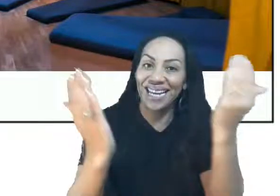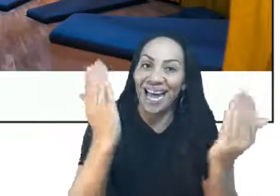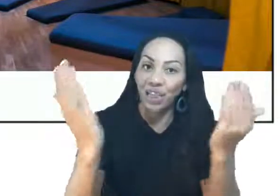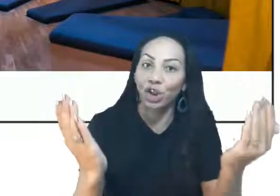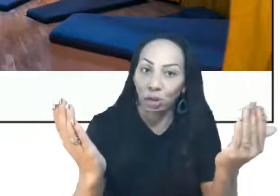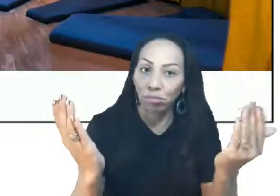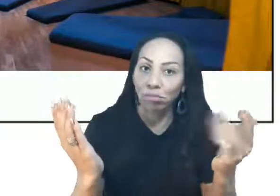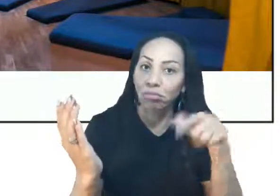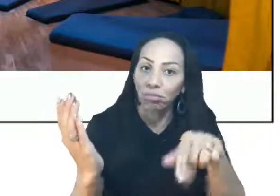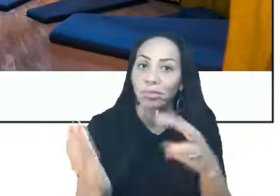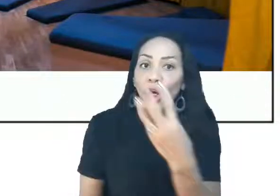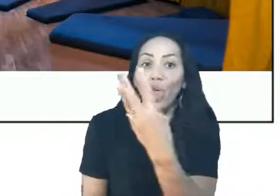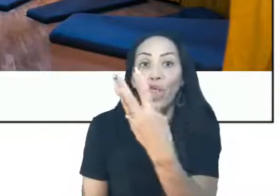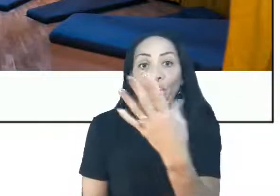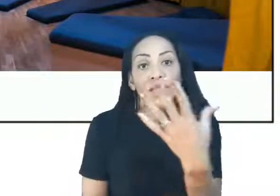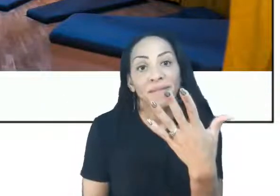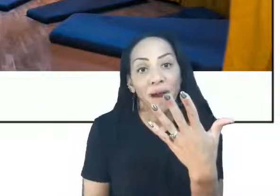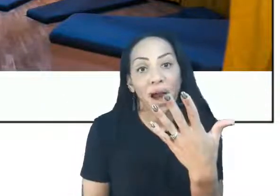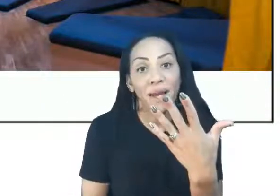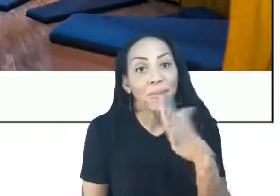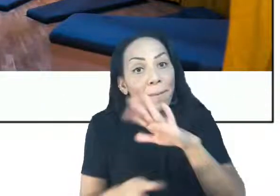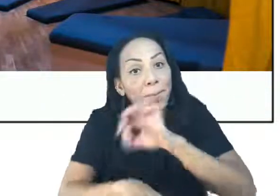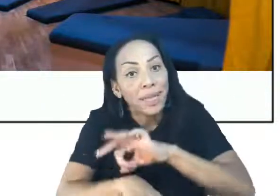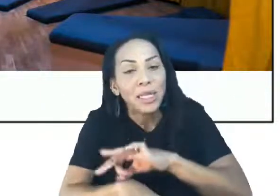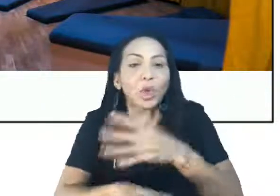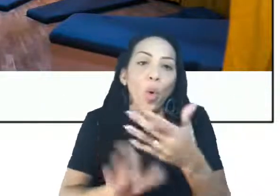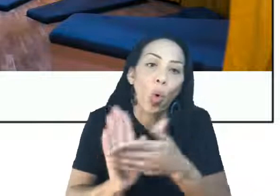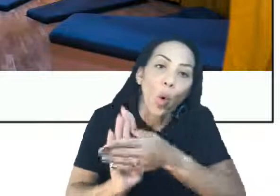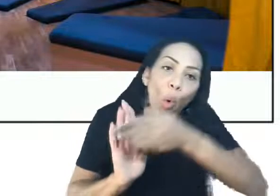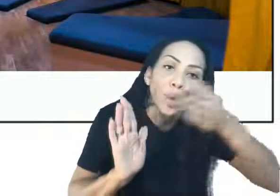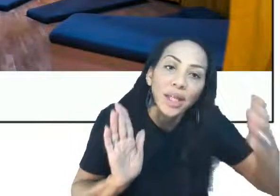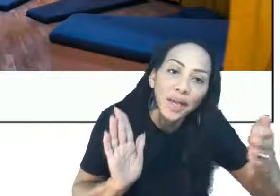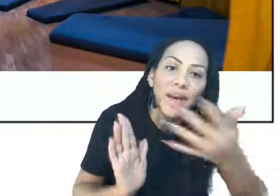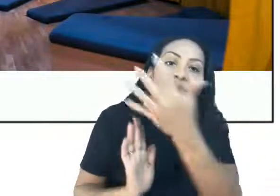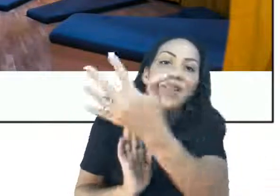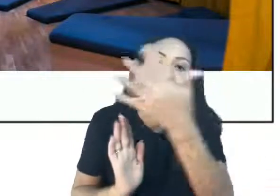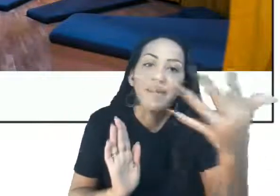and performance, which is 55 minutes. Anyway, that might be too much detail.